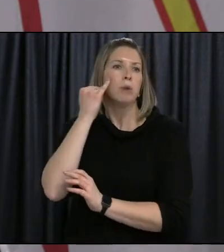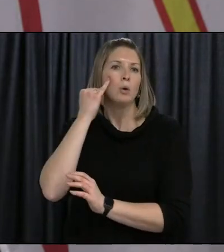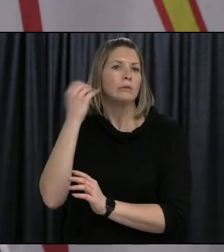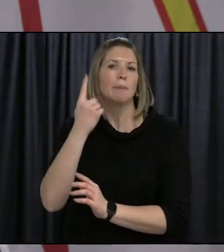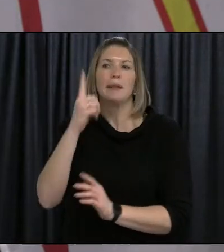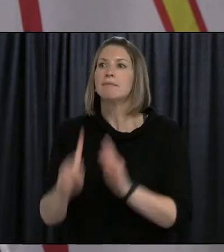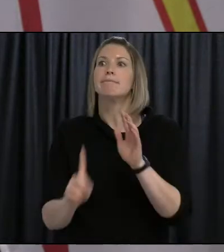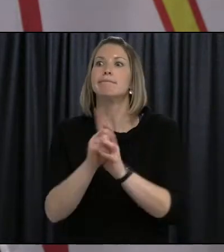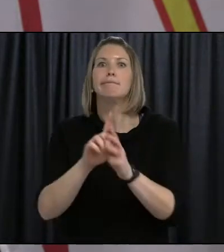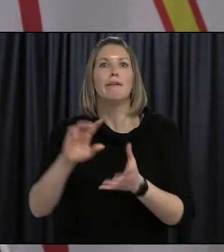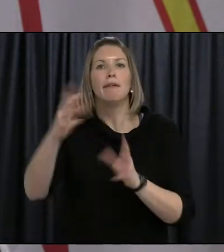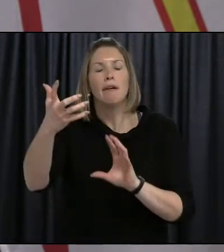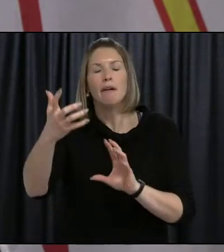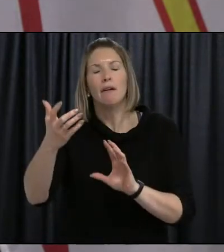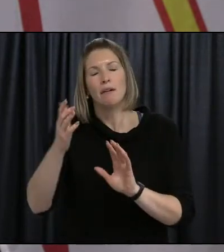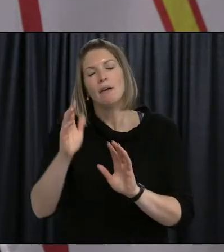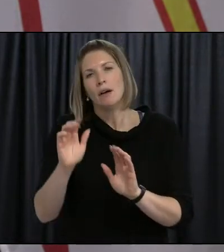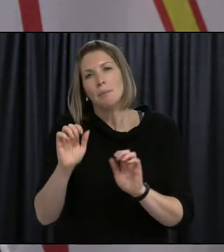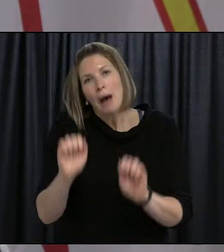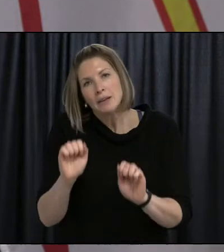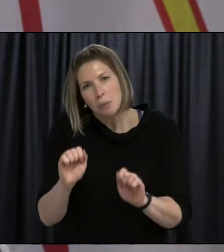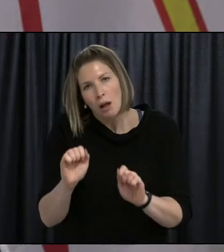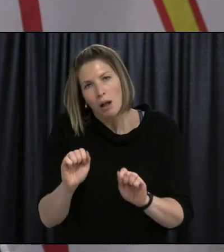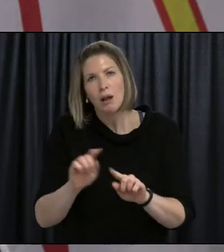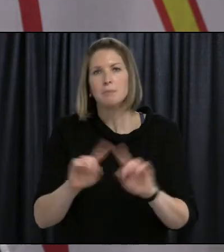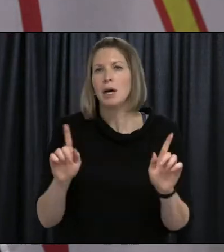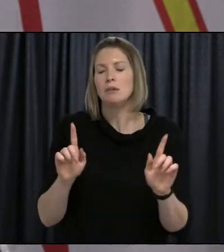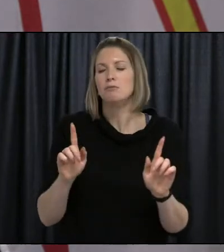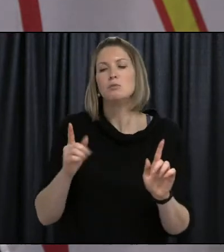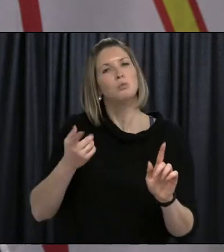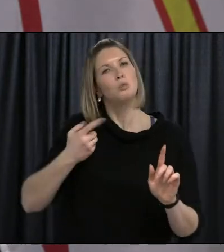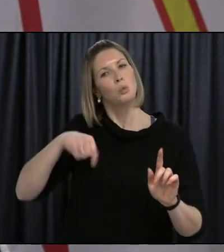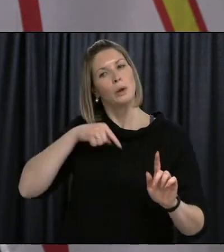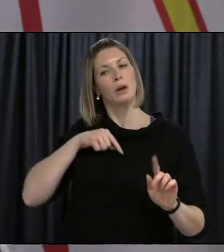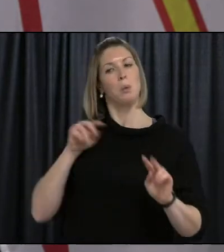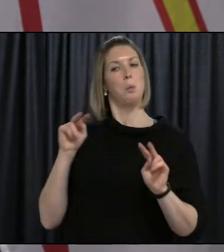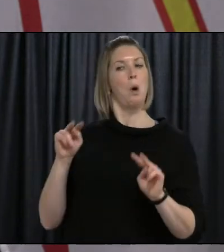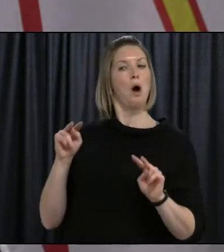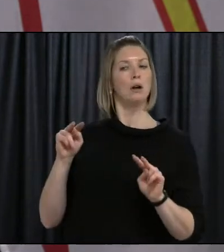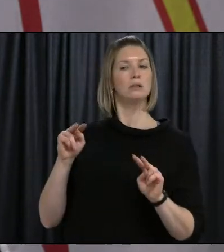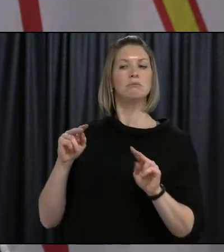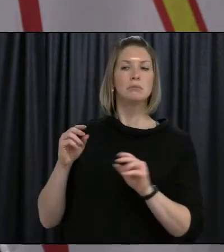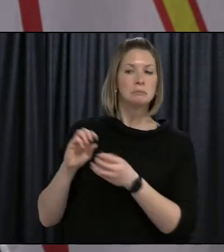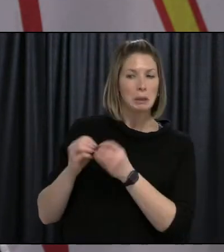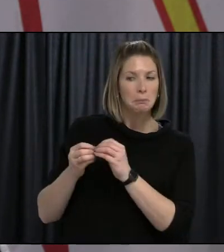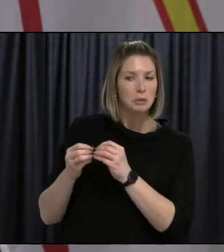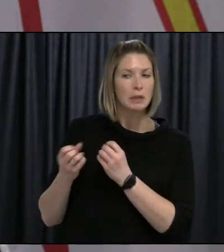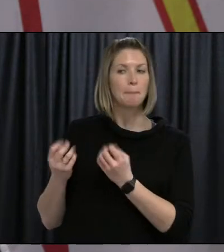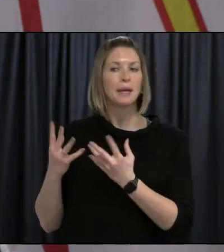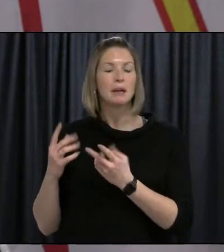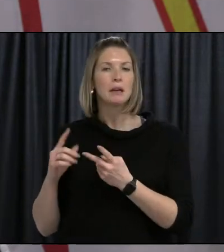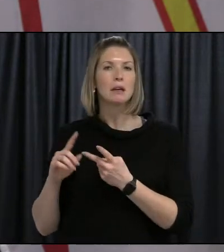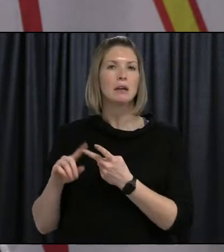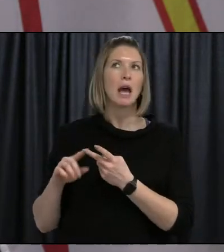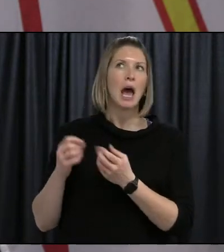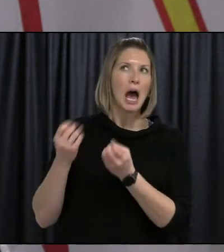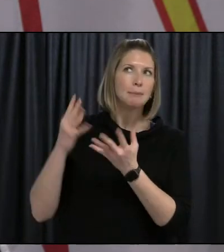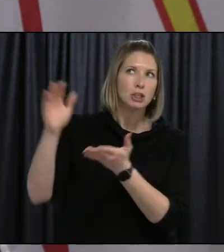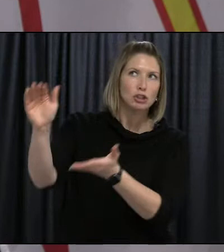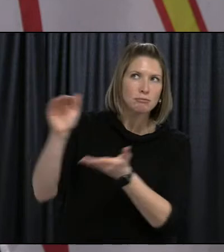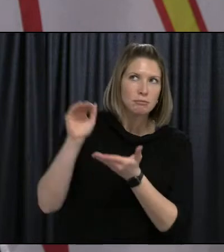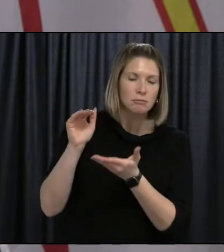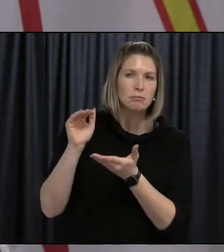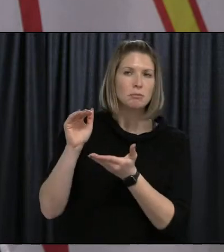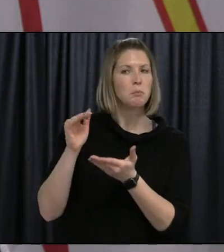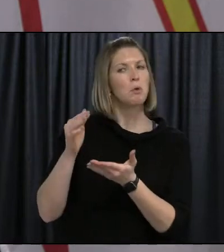the case may be. So we're certainly monitoring things, we're looking at things, but we want to